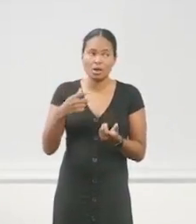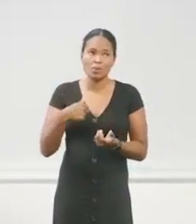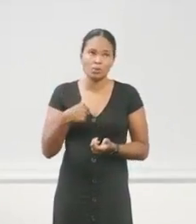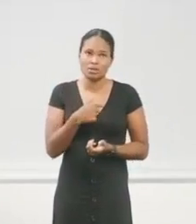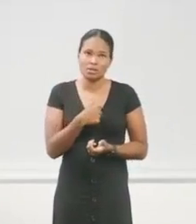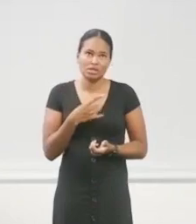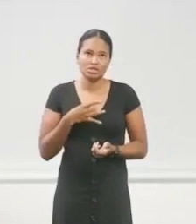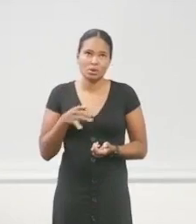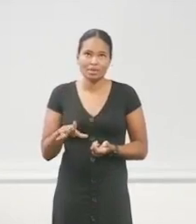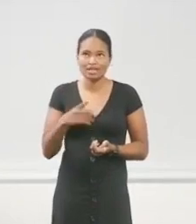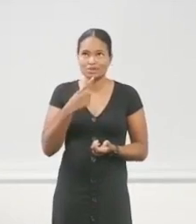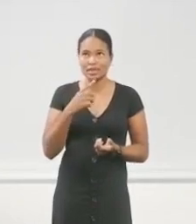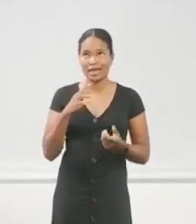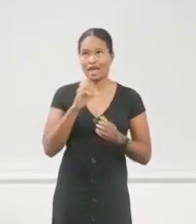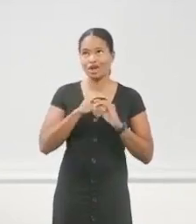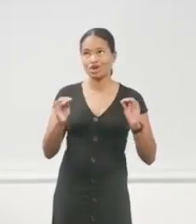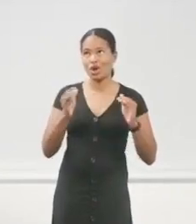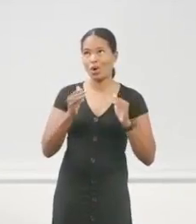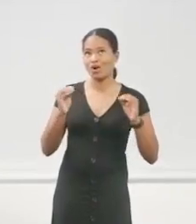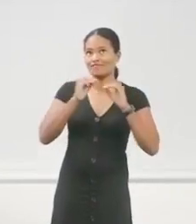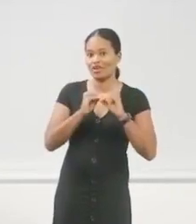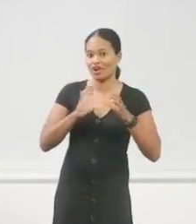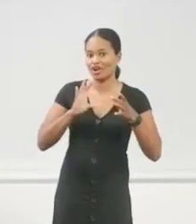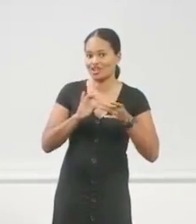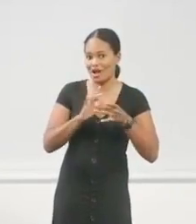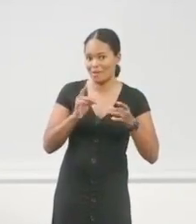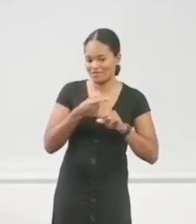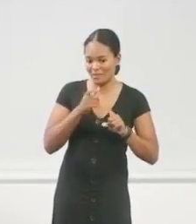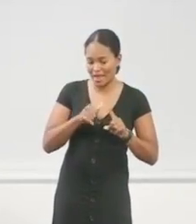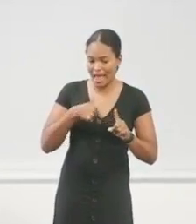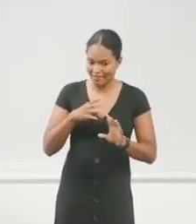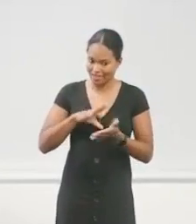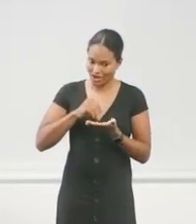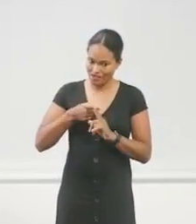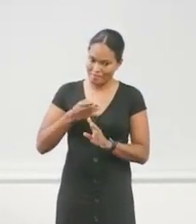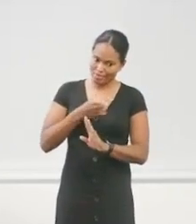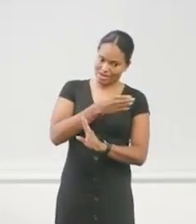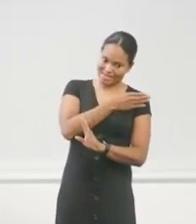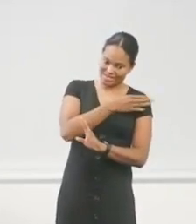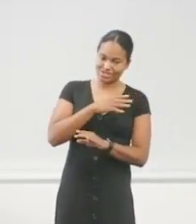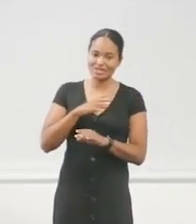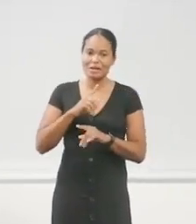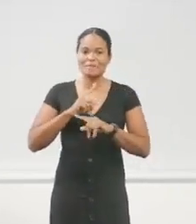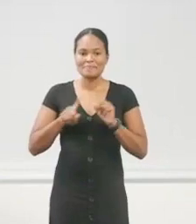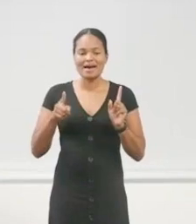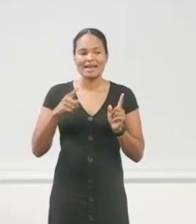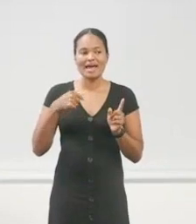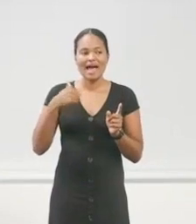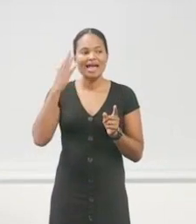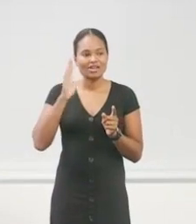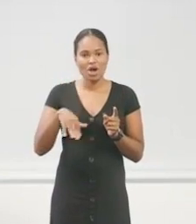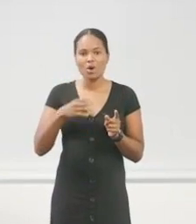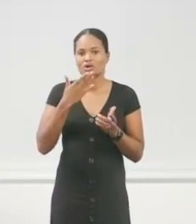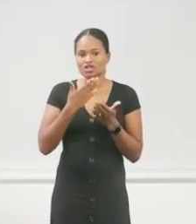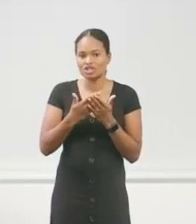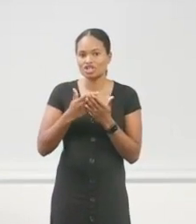no further comment on that. I learned from my predecessors, but I do know that there is that Good Samaritan